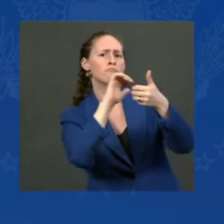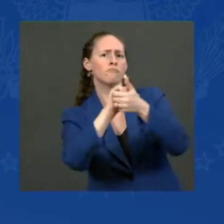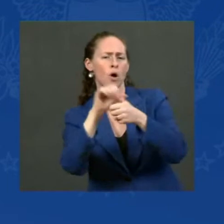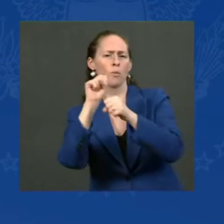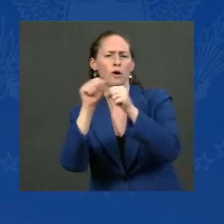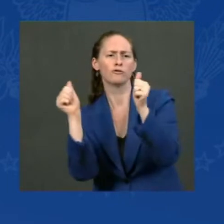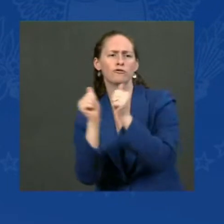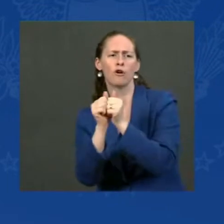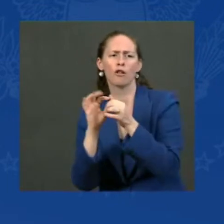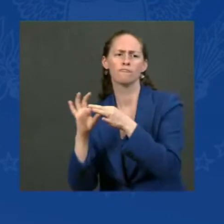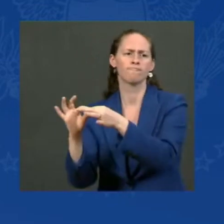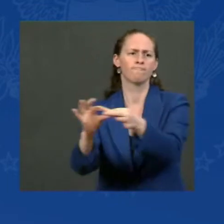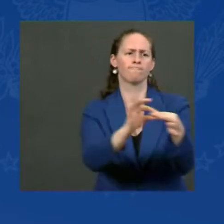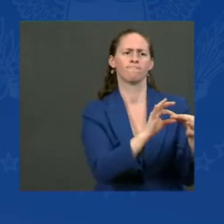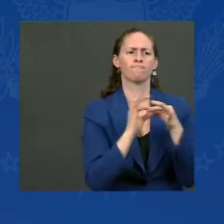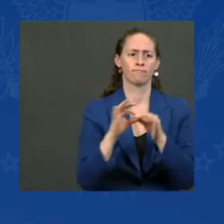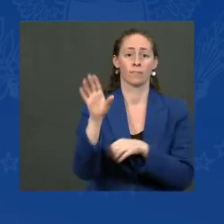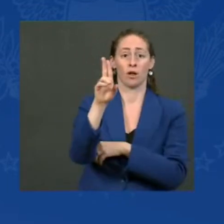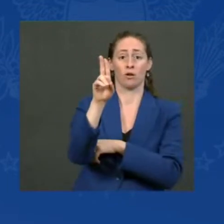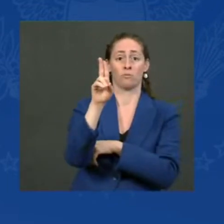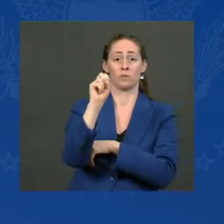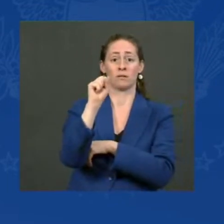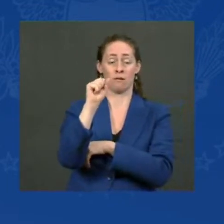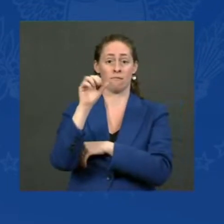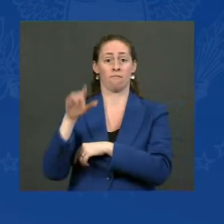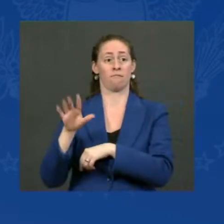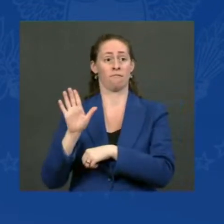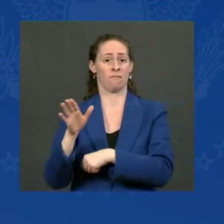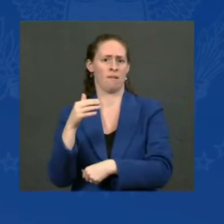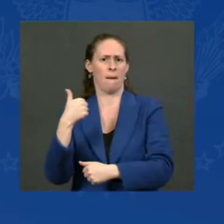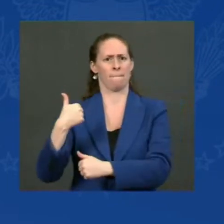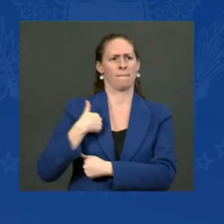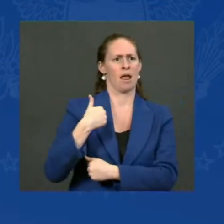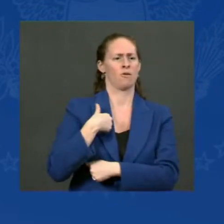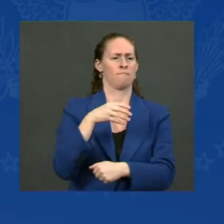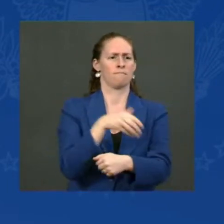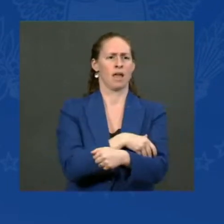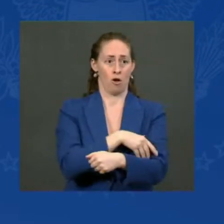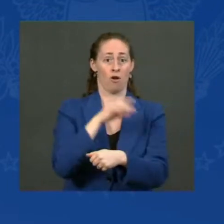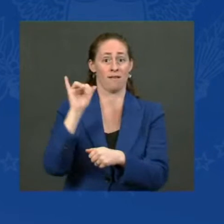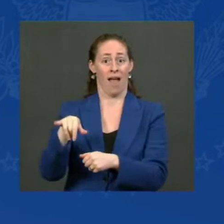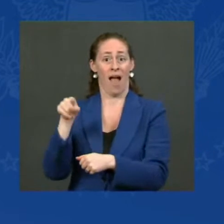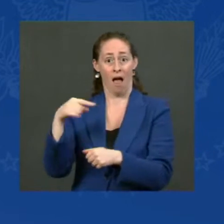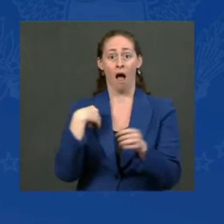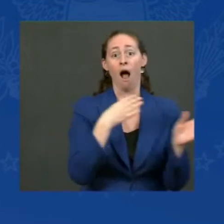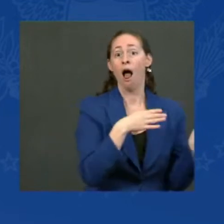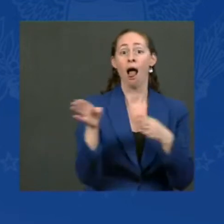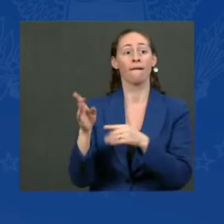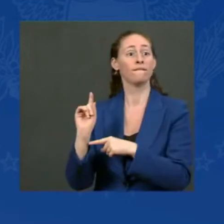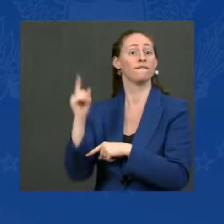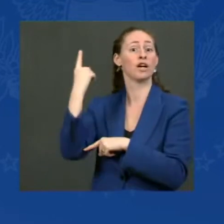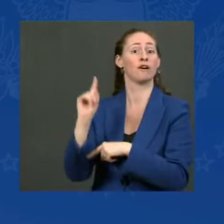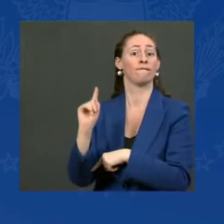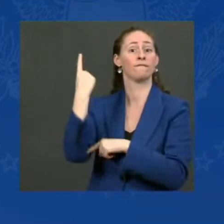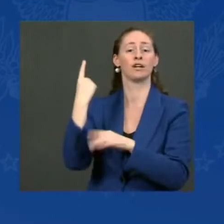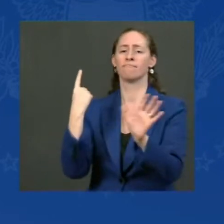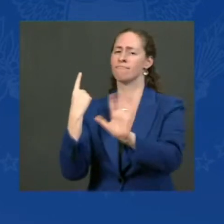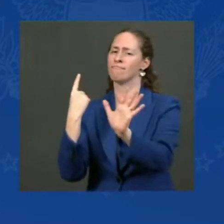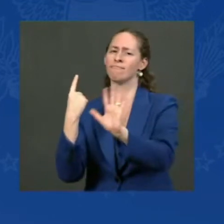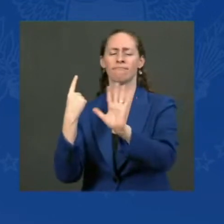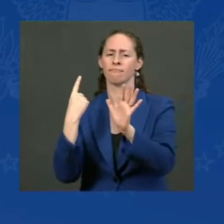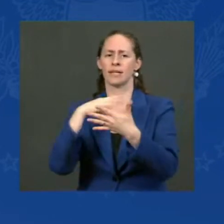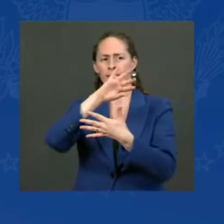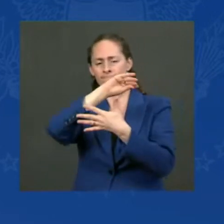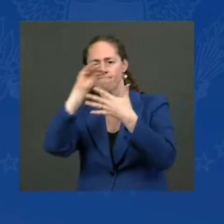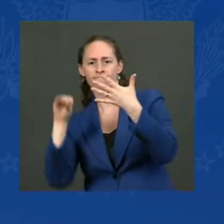U.S. military power must be our tool of last resort, not our first. And it should